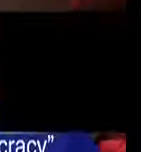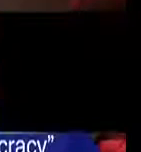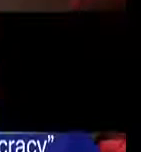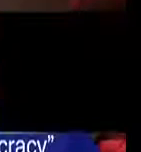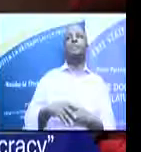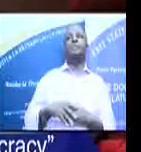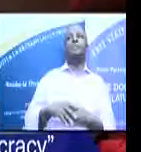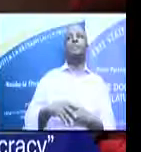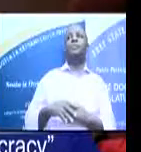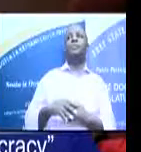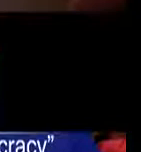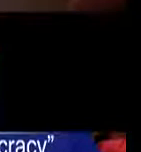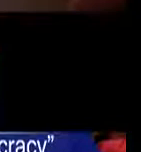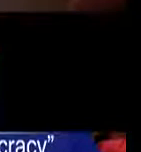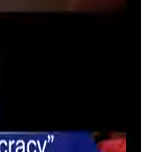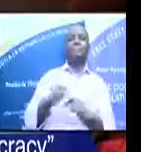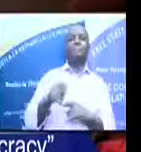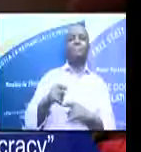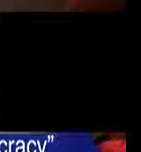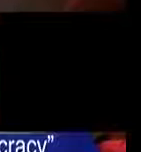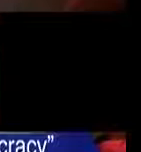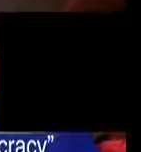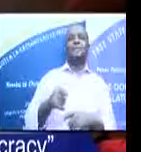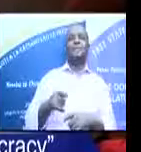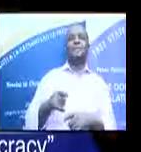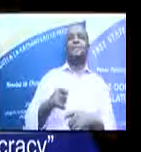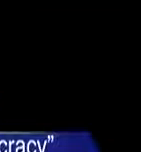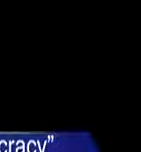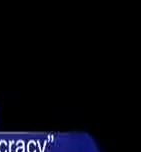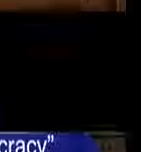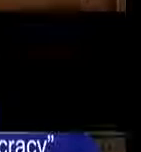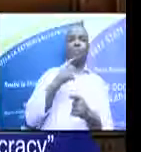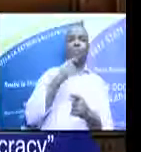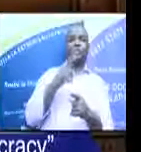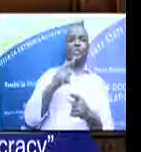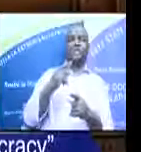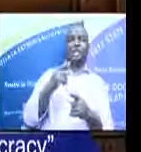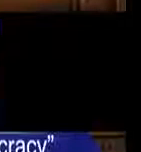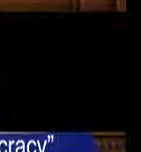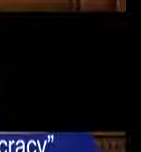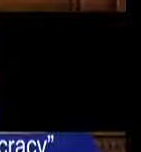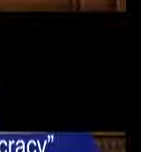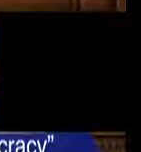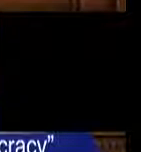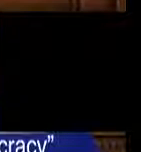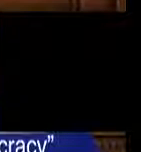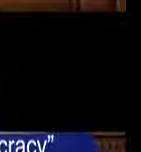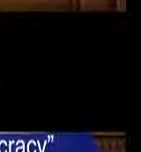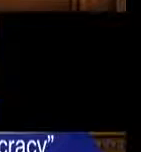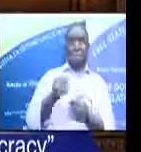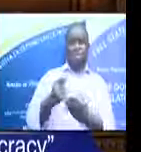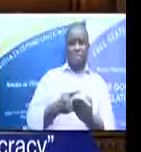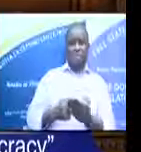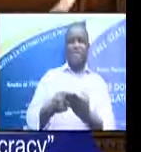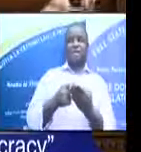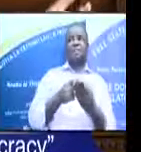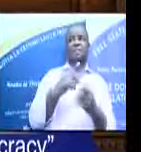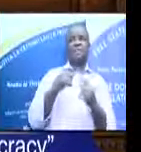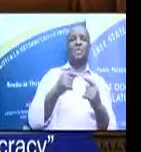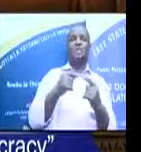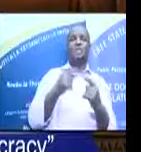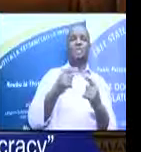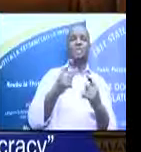members on the podium, substantive content and their speeches should be on the debate of the